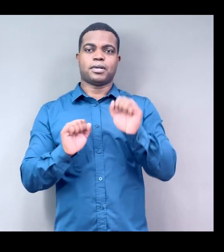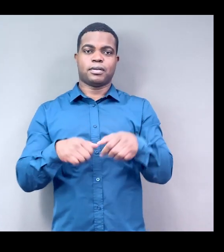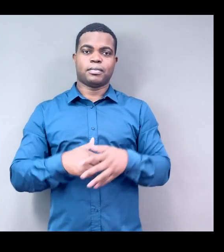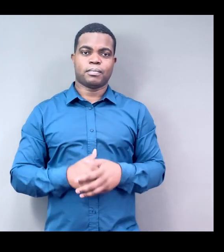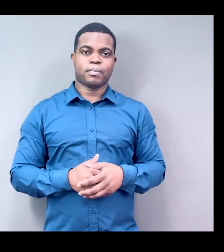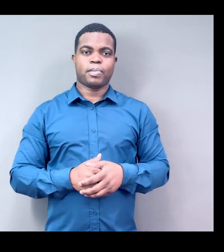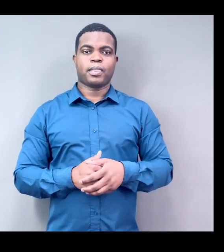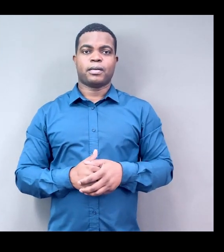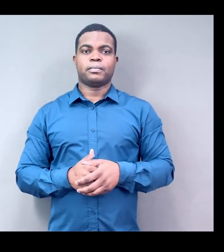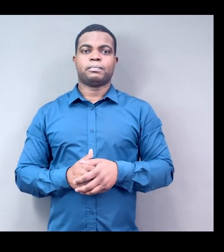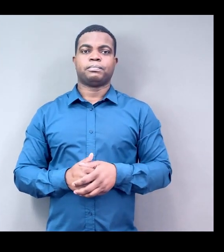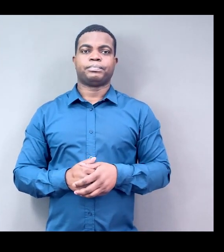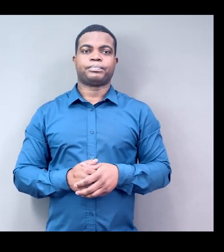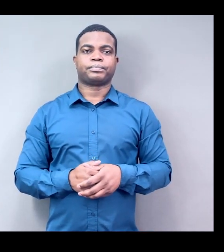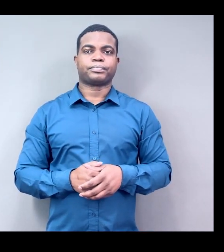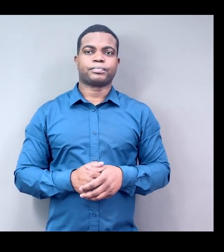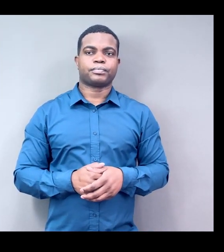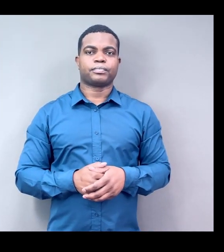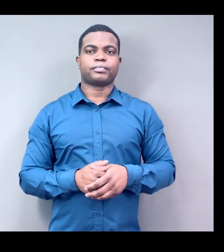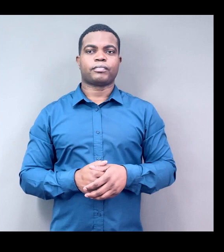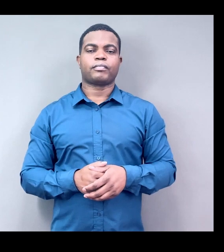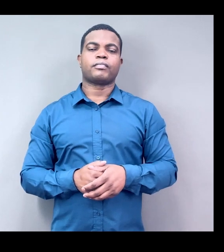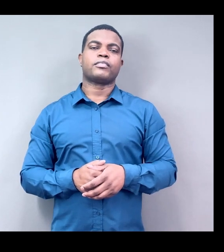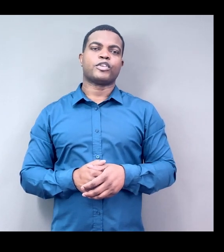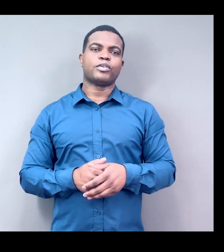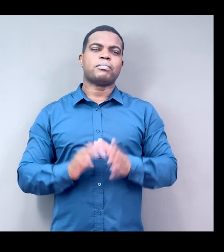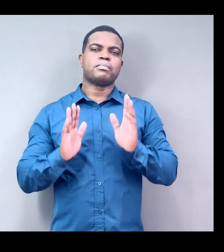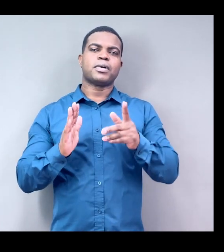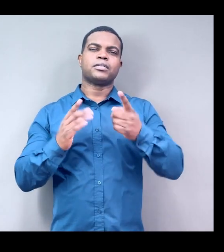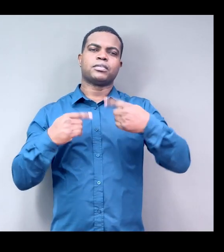the desired outcome is achieved.